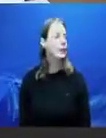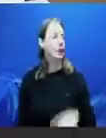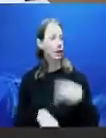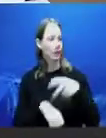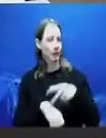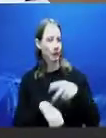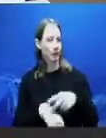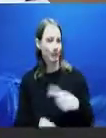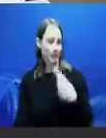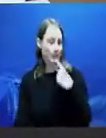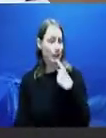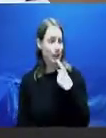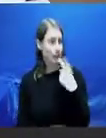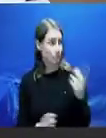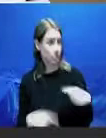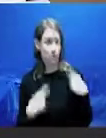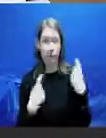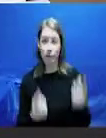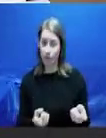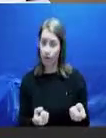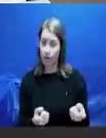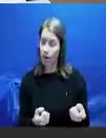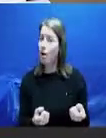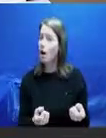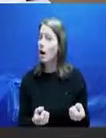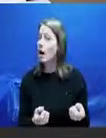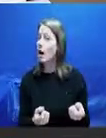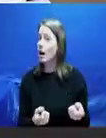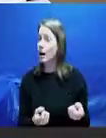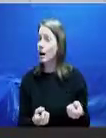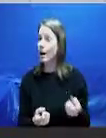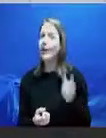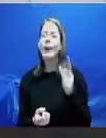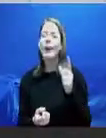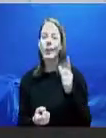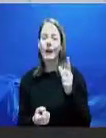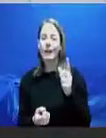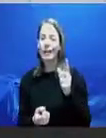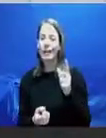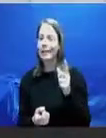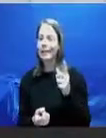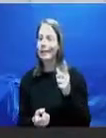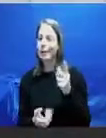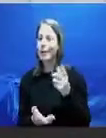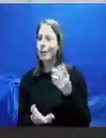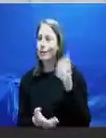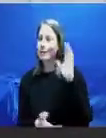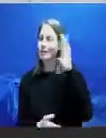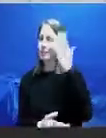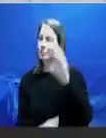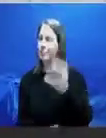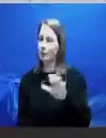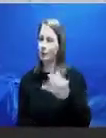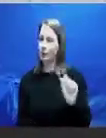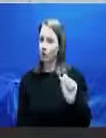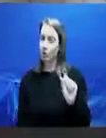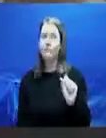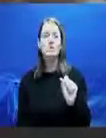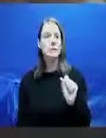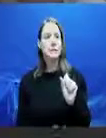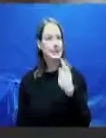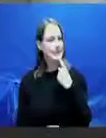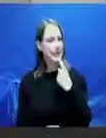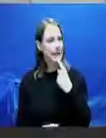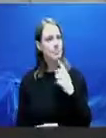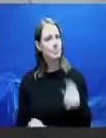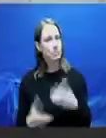the Common Core is the importance of providing adequate time and professional development to teachers, encouraging collaboration, and starting that